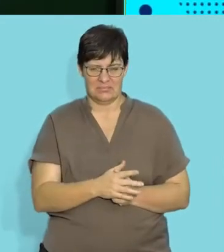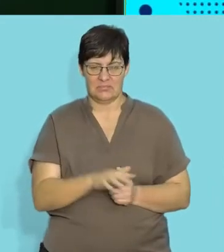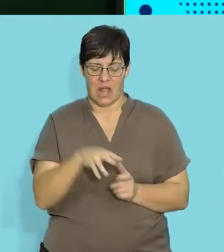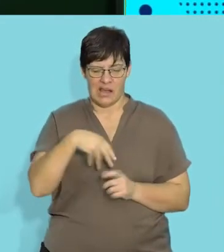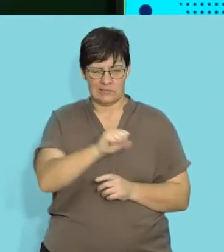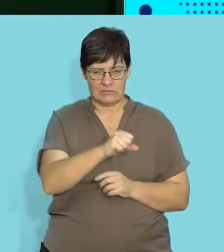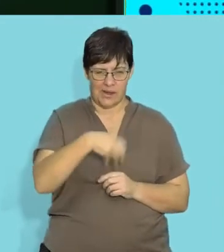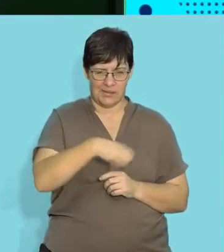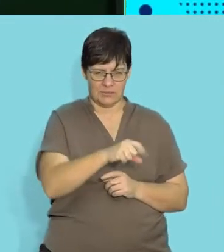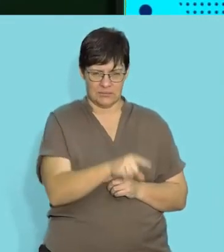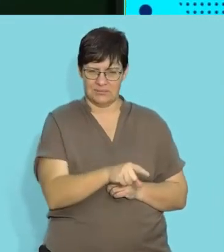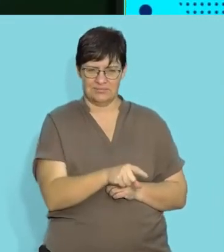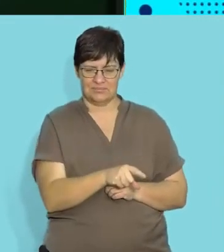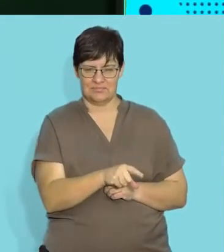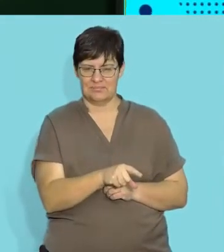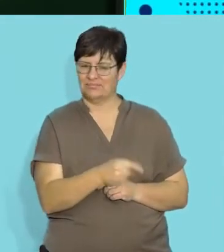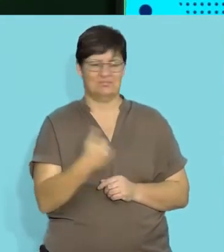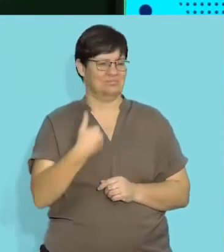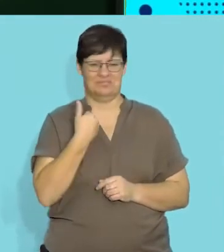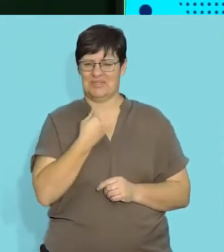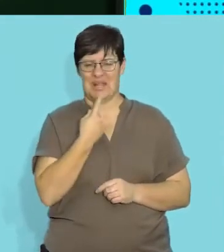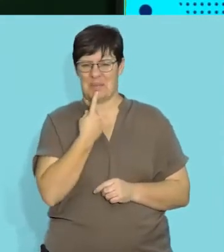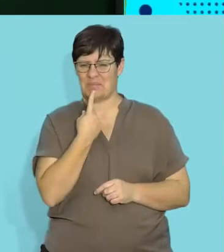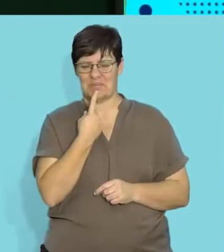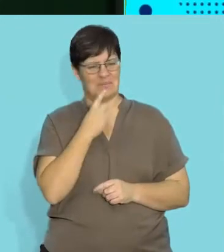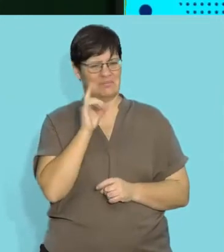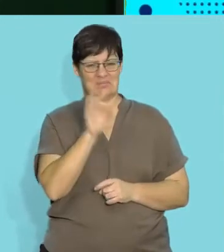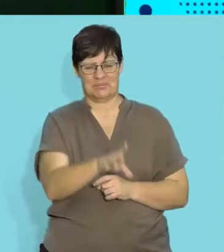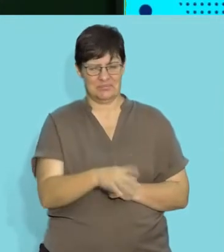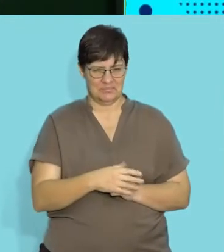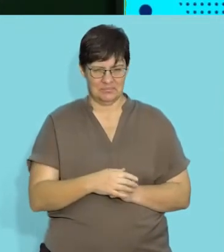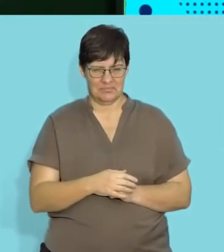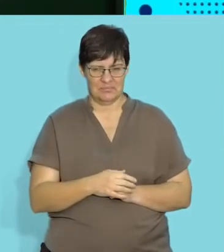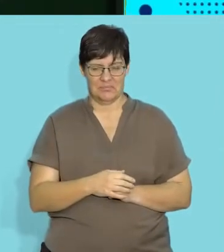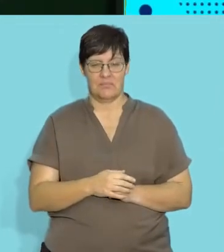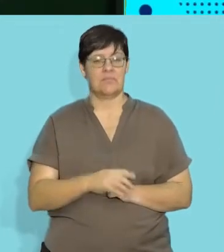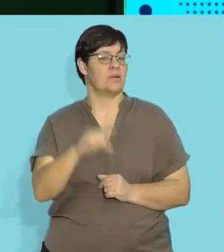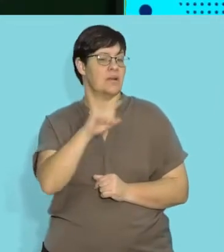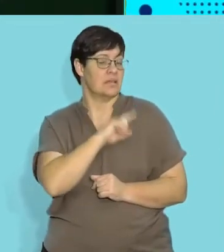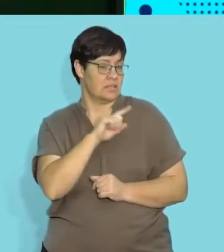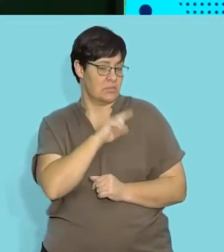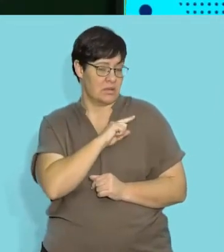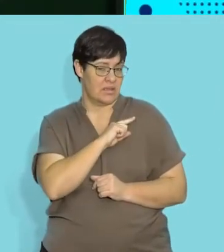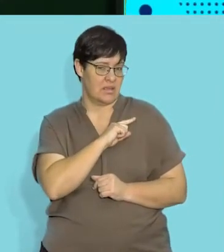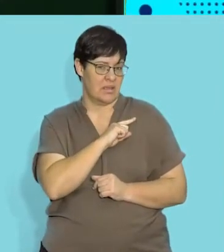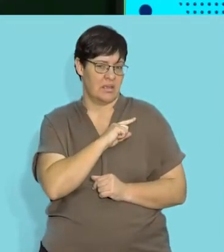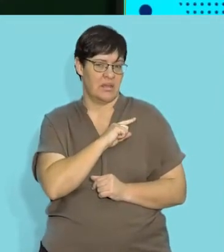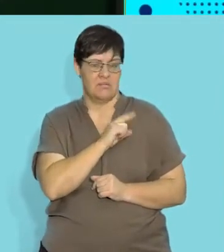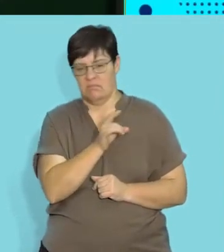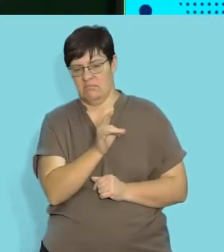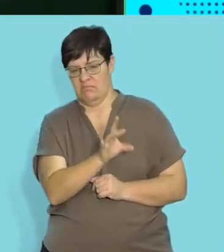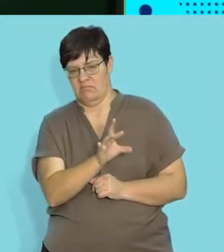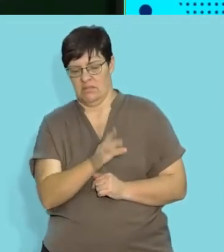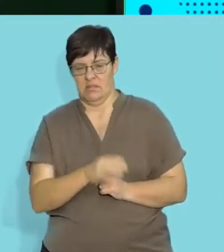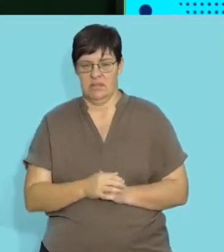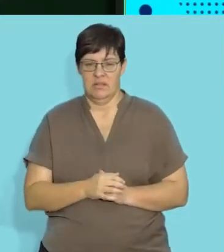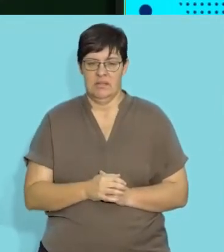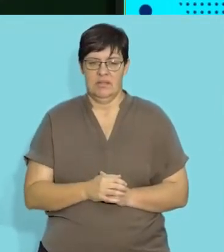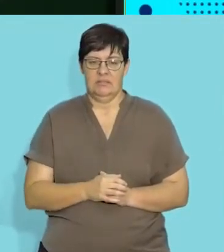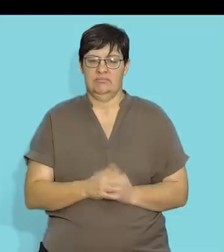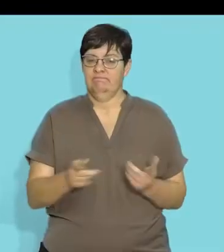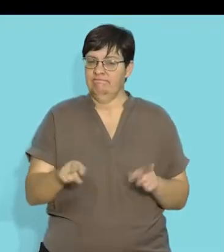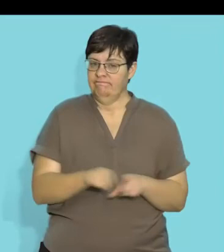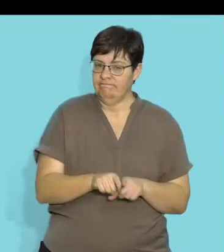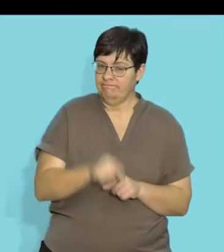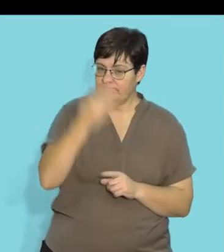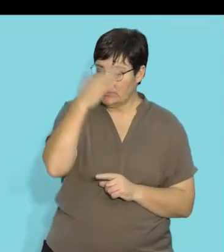that chew on these often don't enjoy the taste of the waxy cuticle, and hence they obviously stay away from these plants. We also